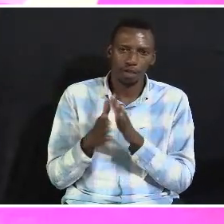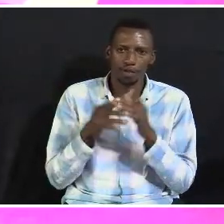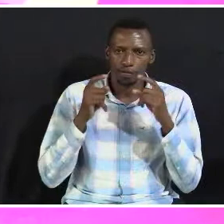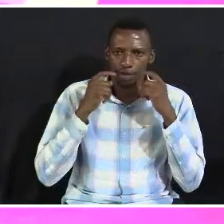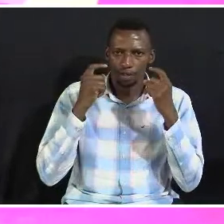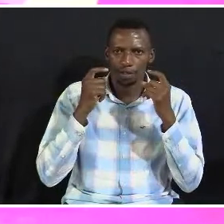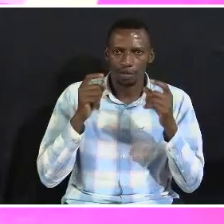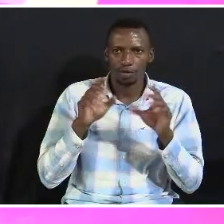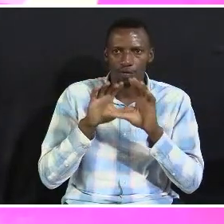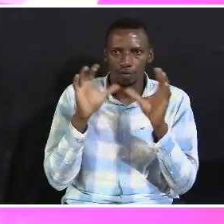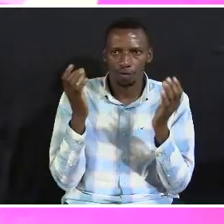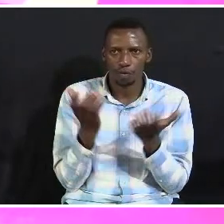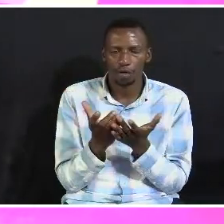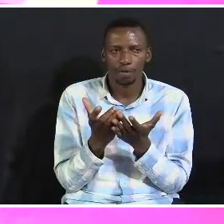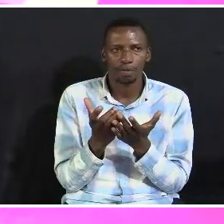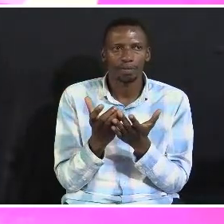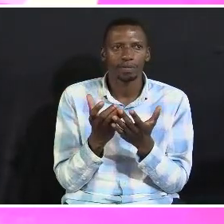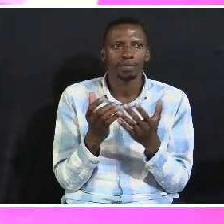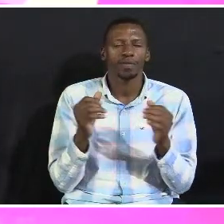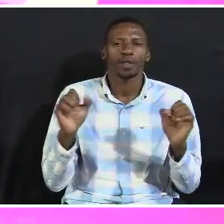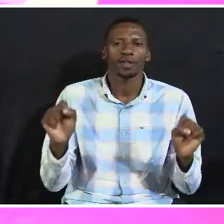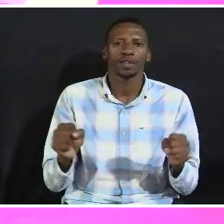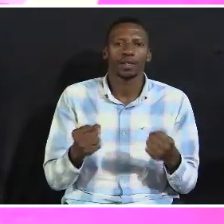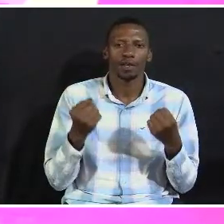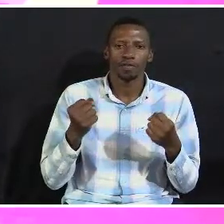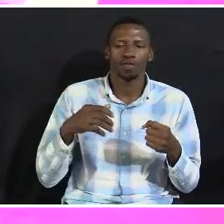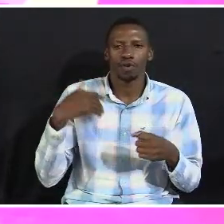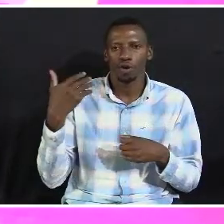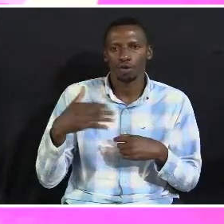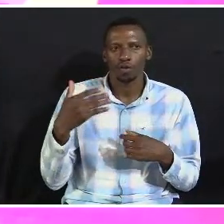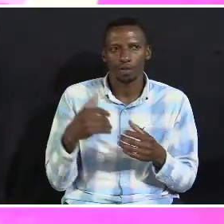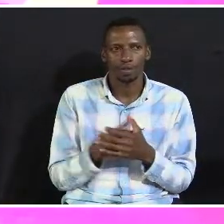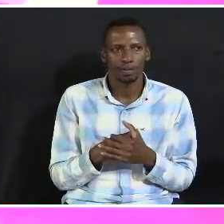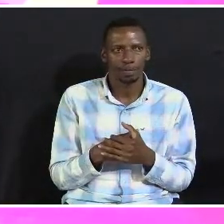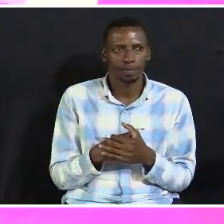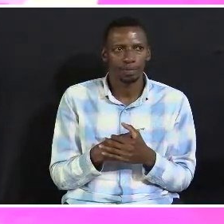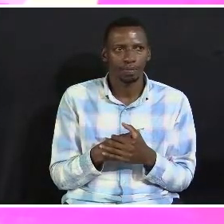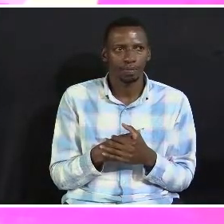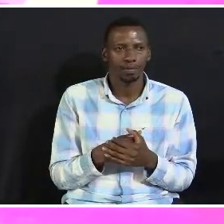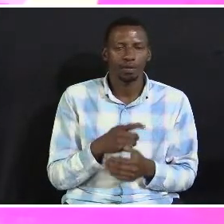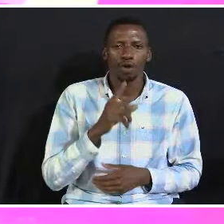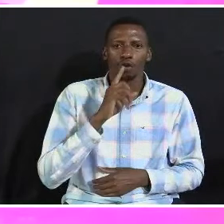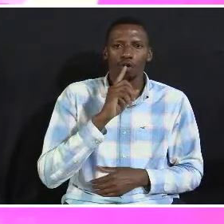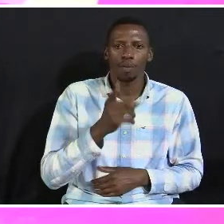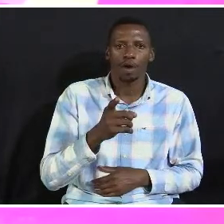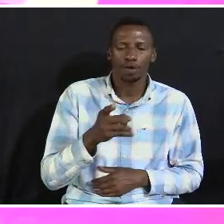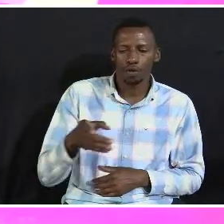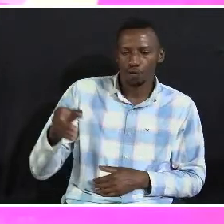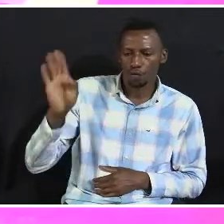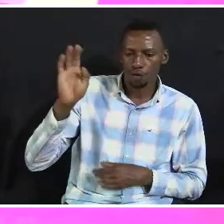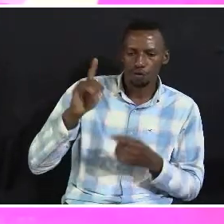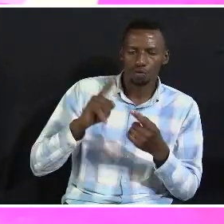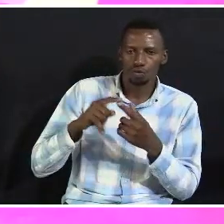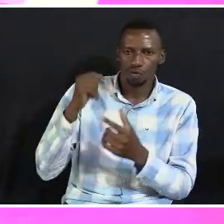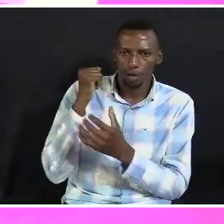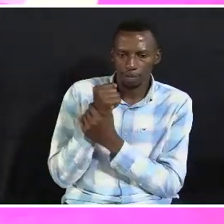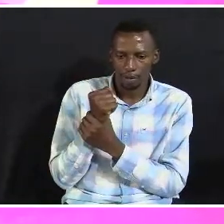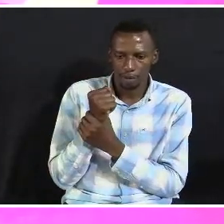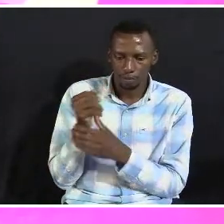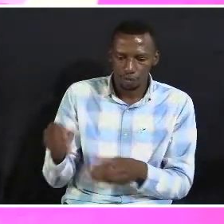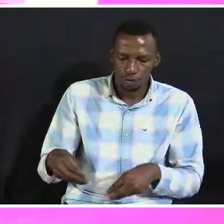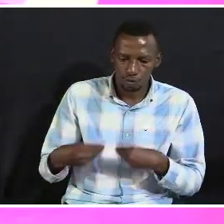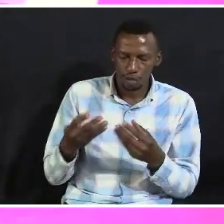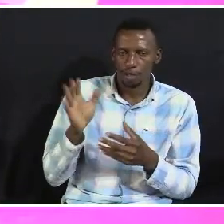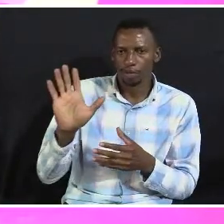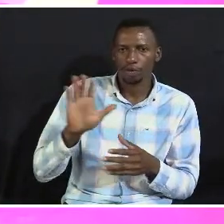world saves to the uttermost. The command of God to Abraham to go and give his only son